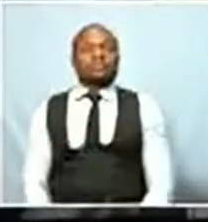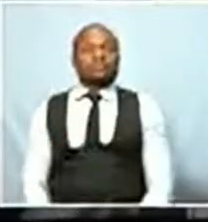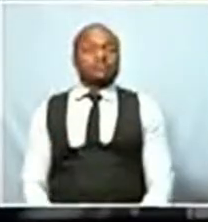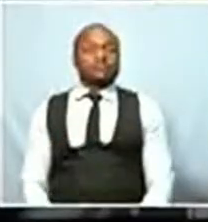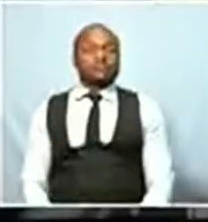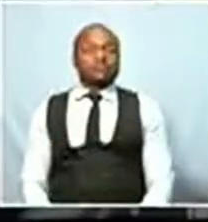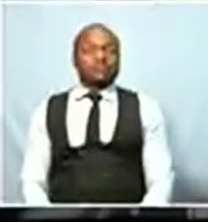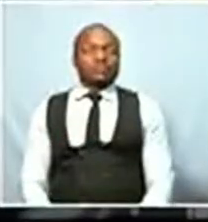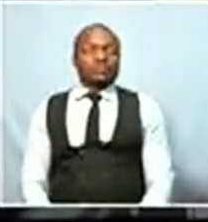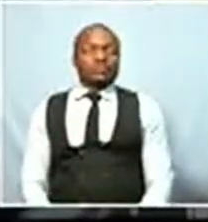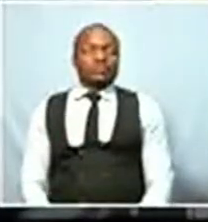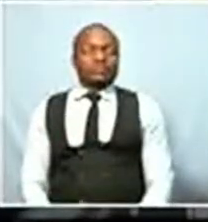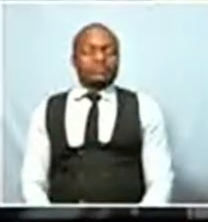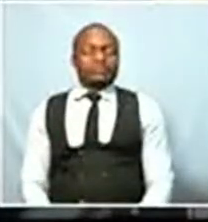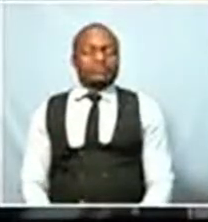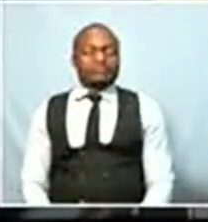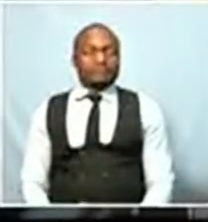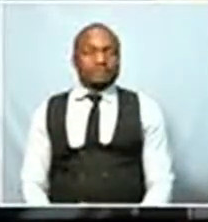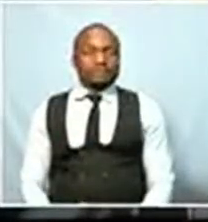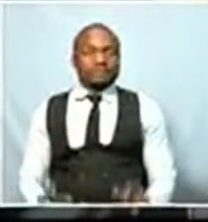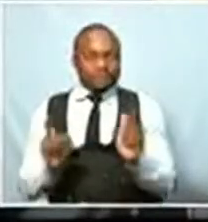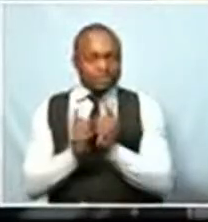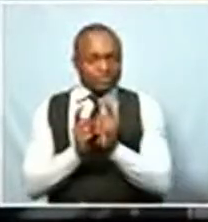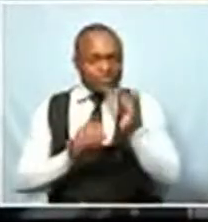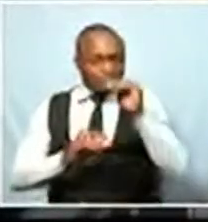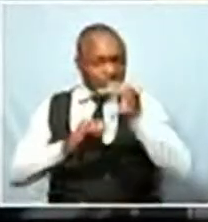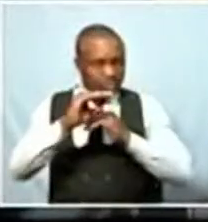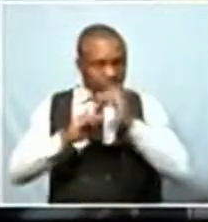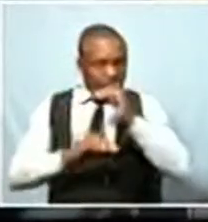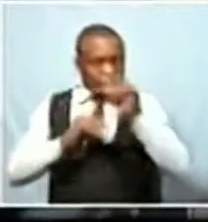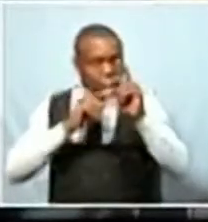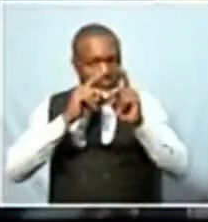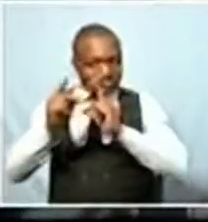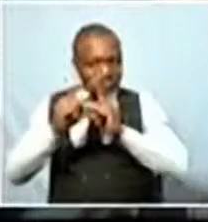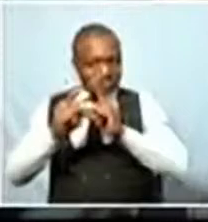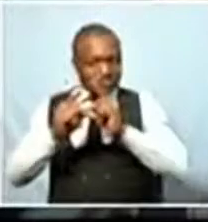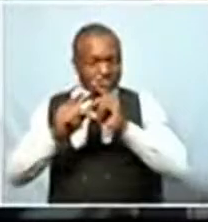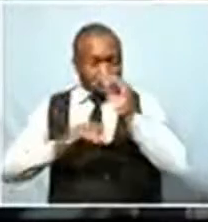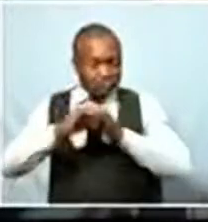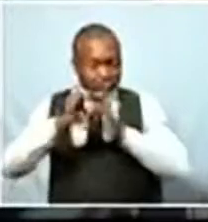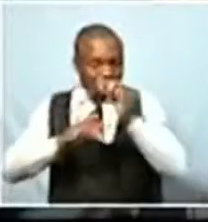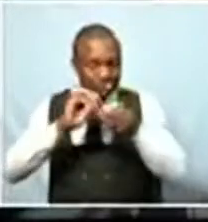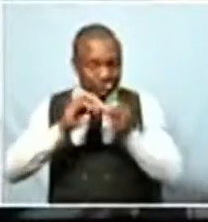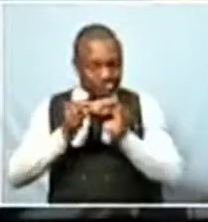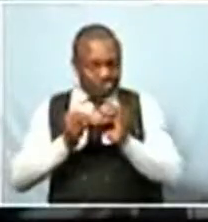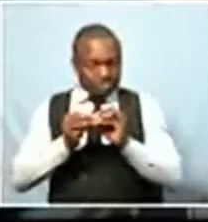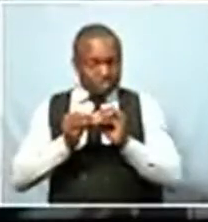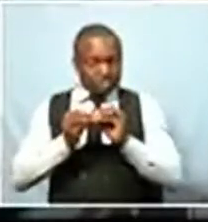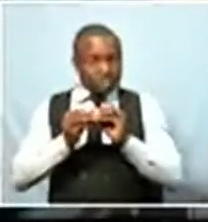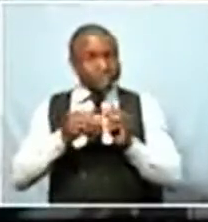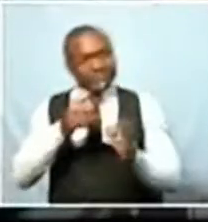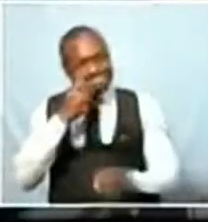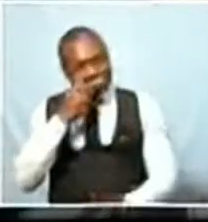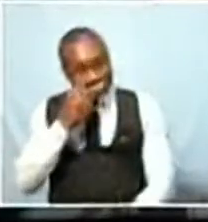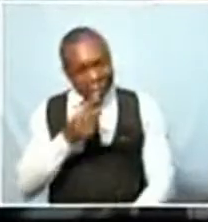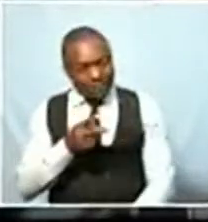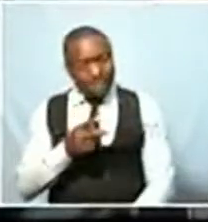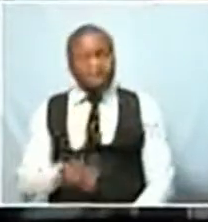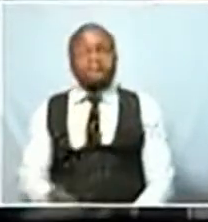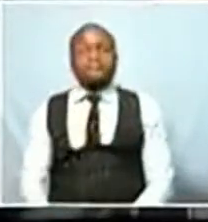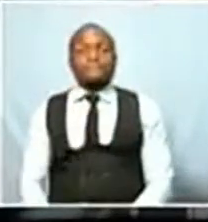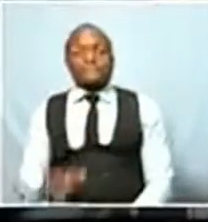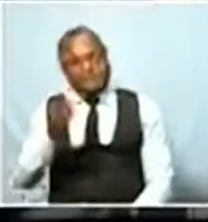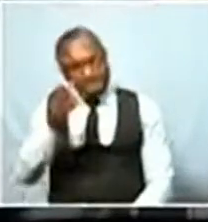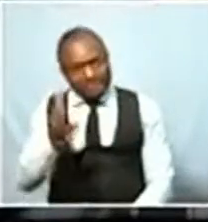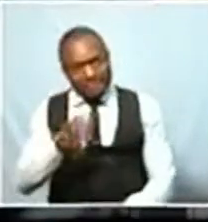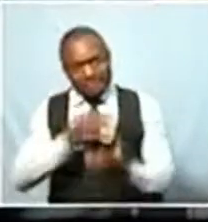match the inflation, the projected inflation rate, even as we have seen that there has